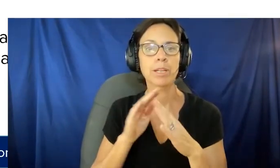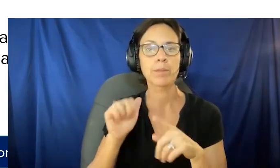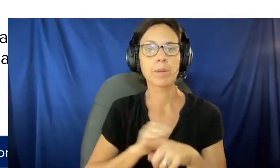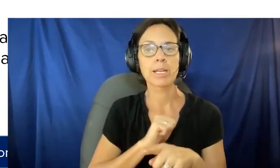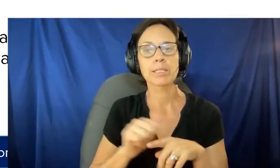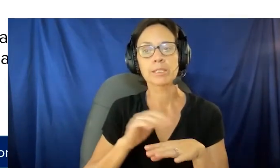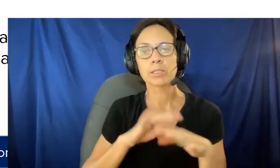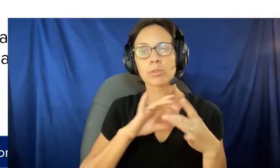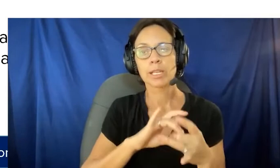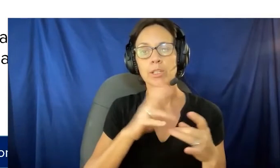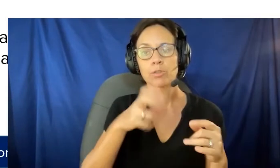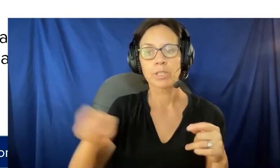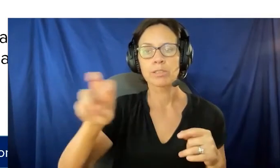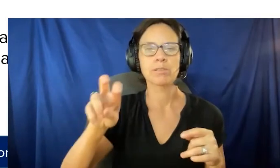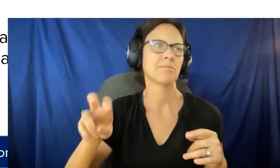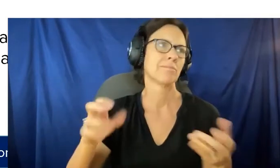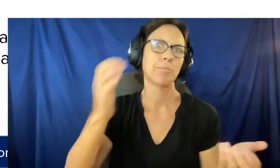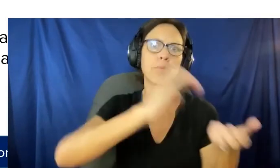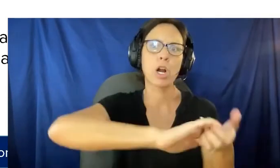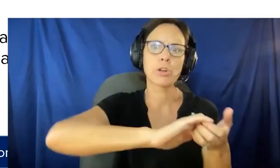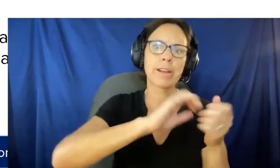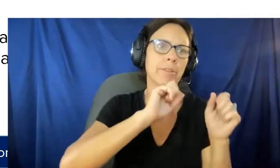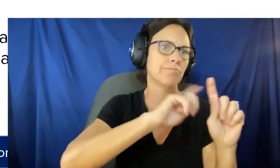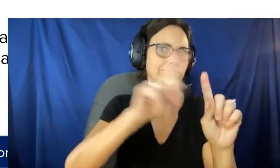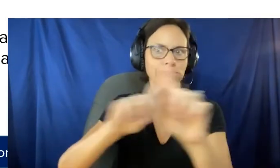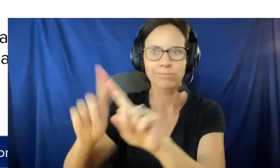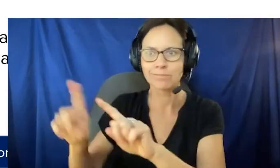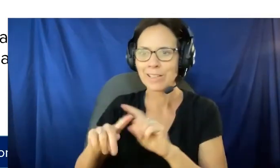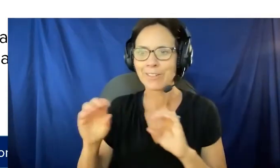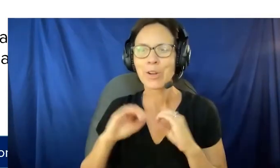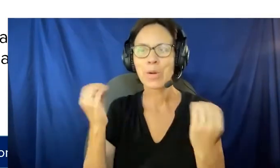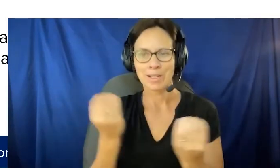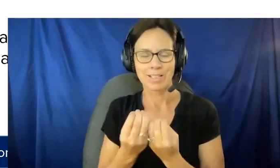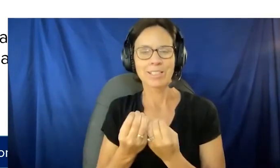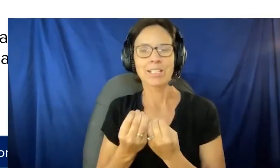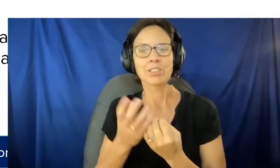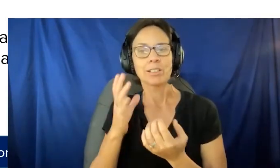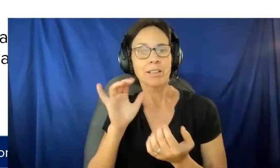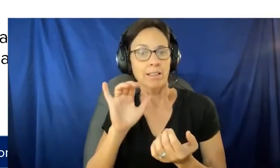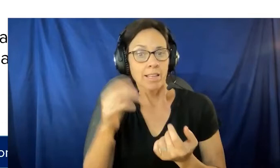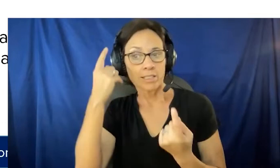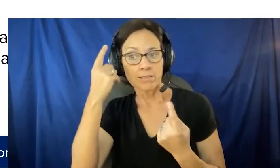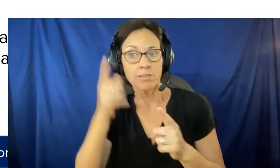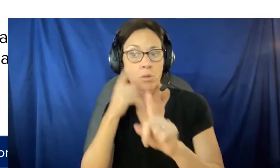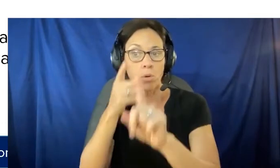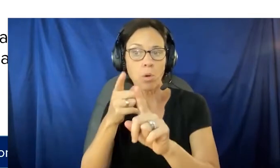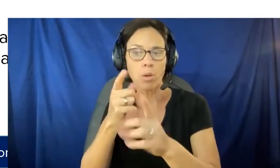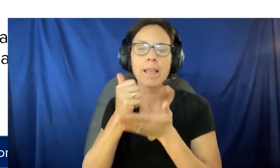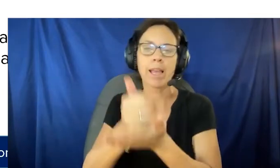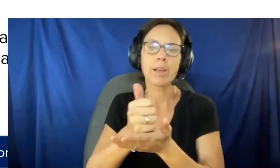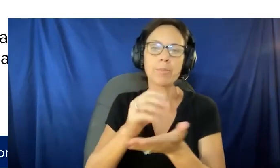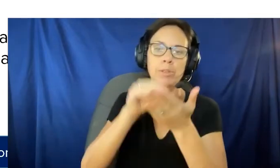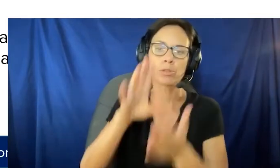in partnership with a whole bunch of other organizations to help those students with disabilities and their